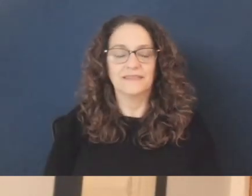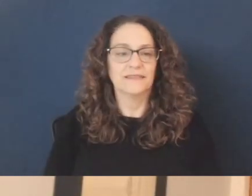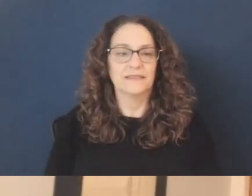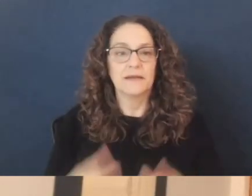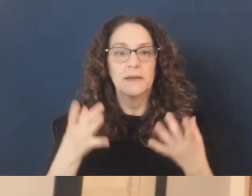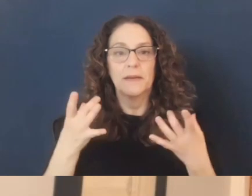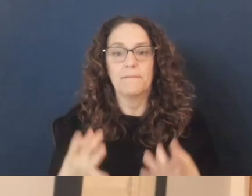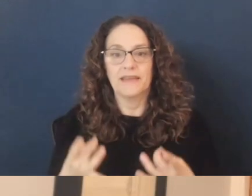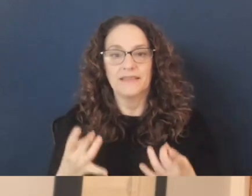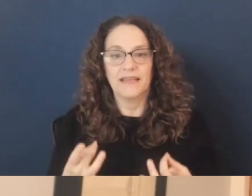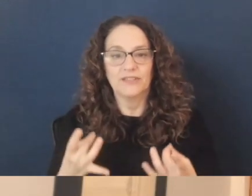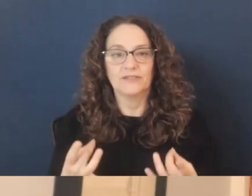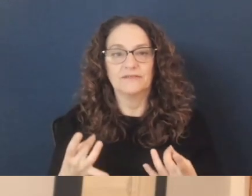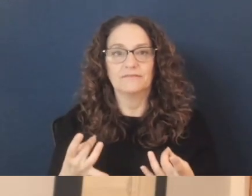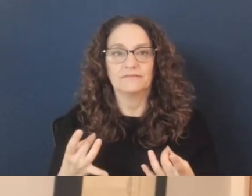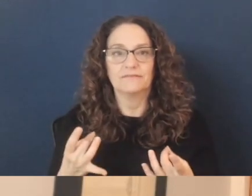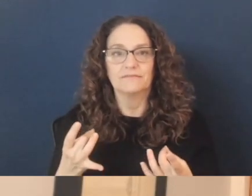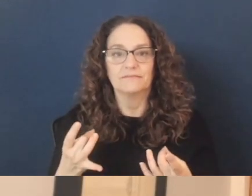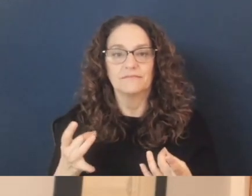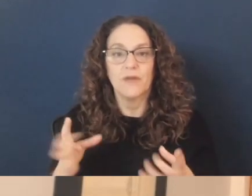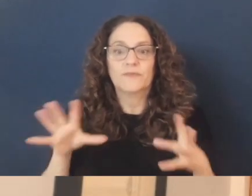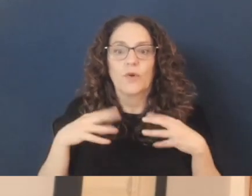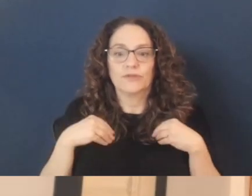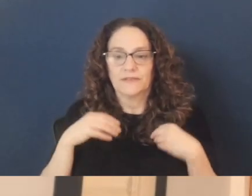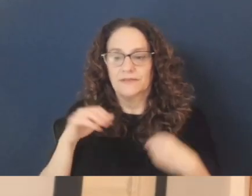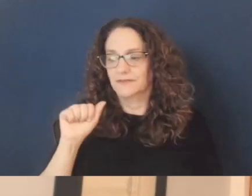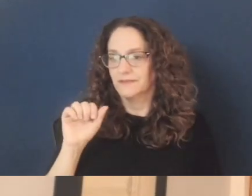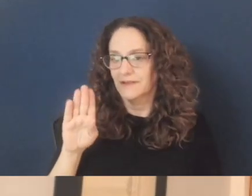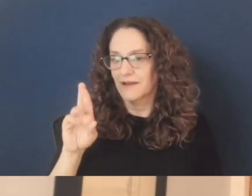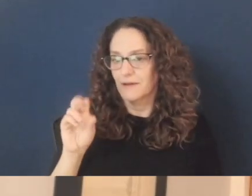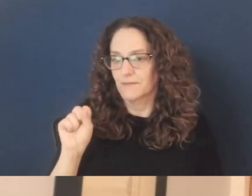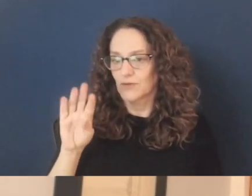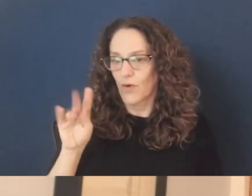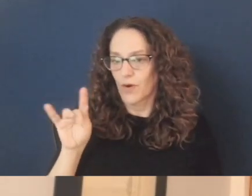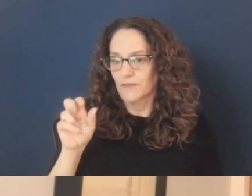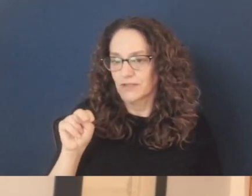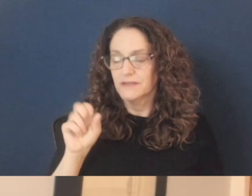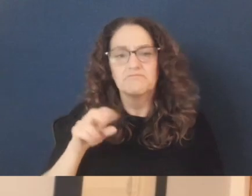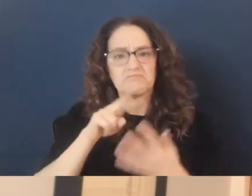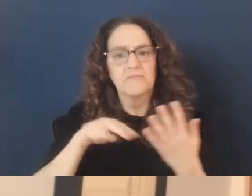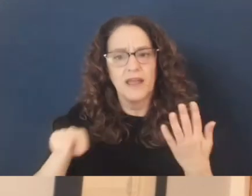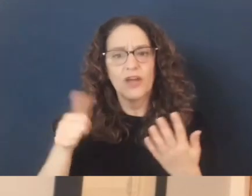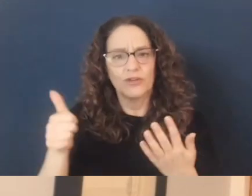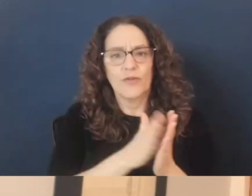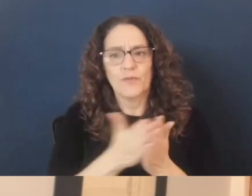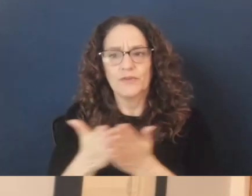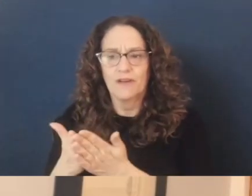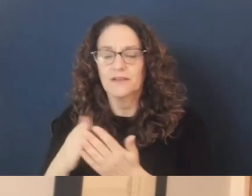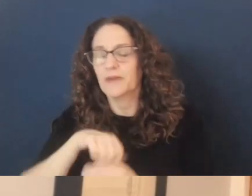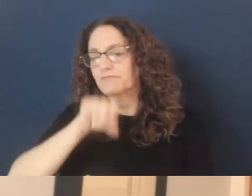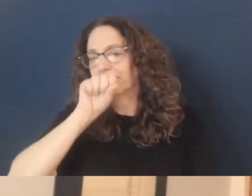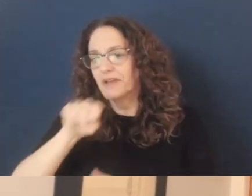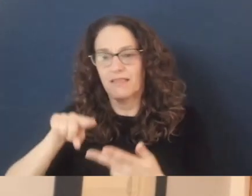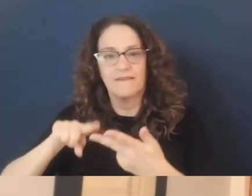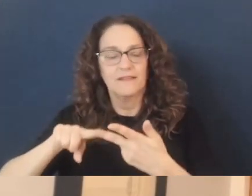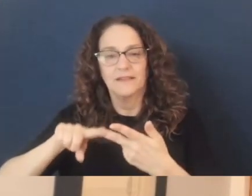And I've read some of your other books as well, and I really loved that the Beyond Distraction, Five Practical Ways